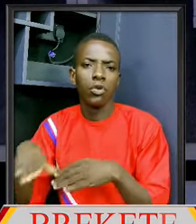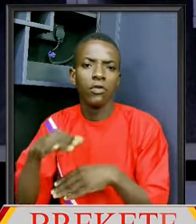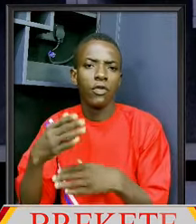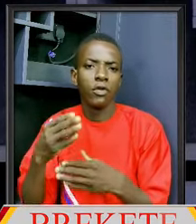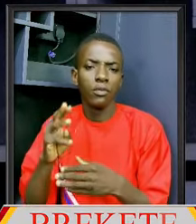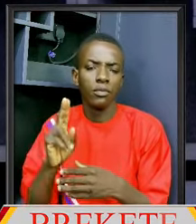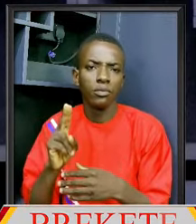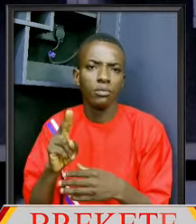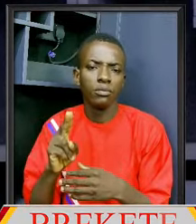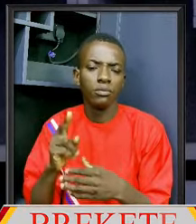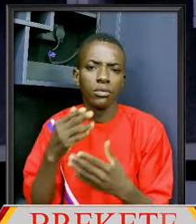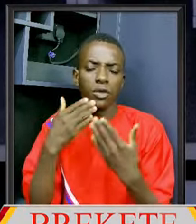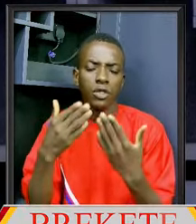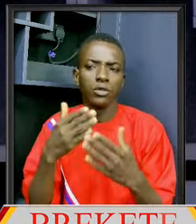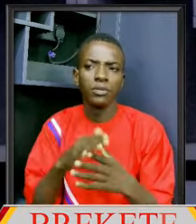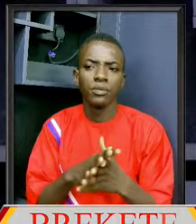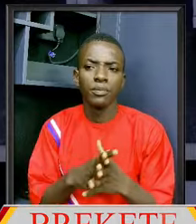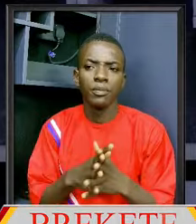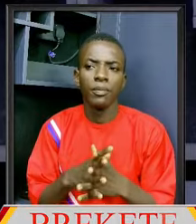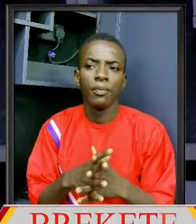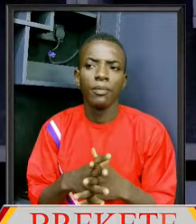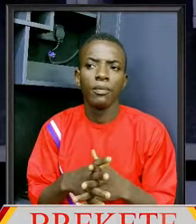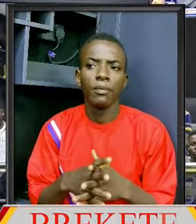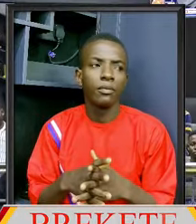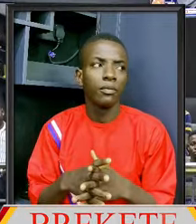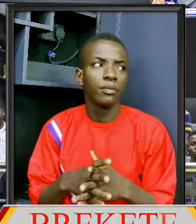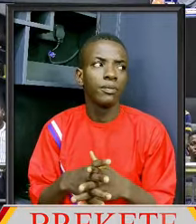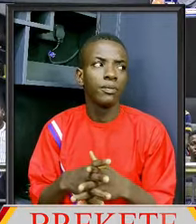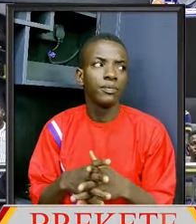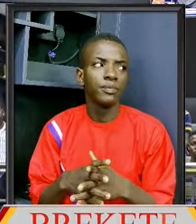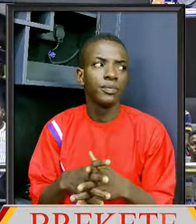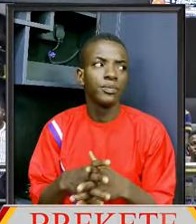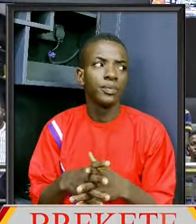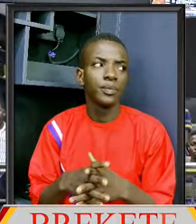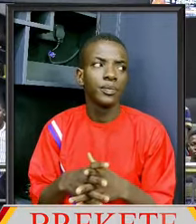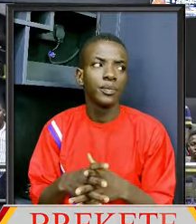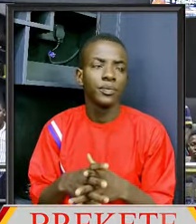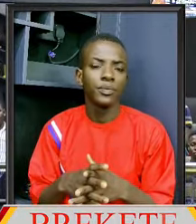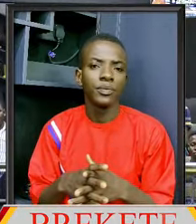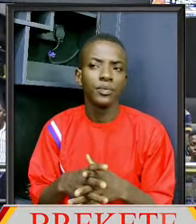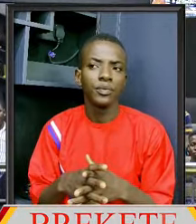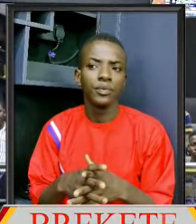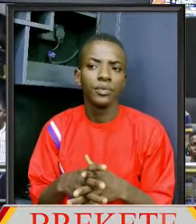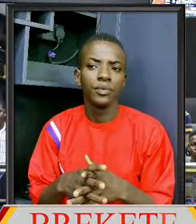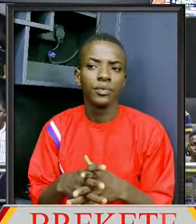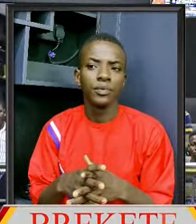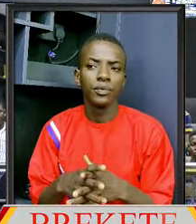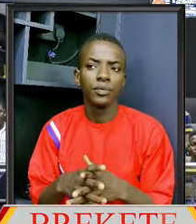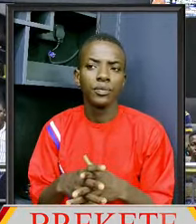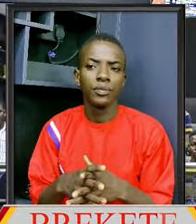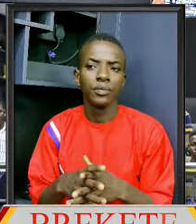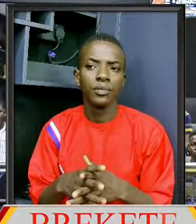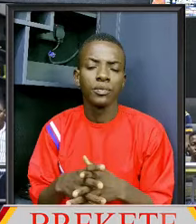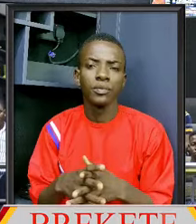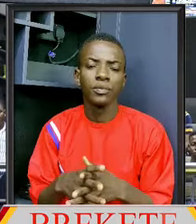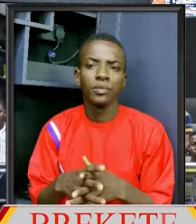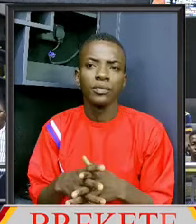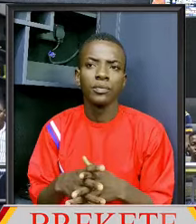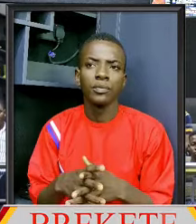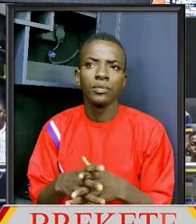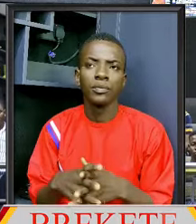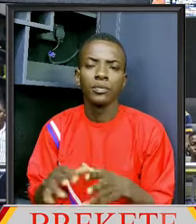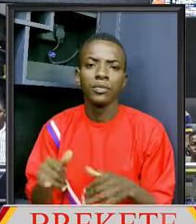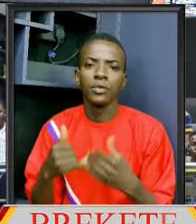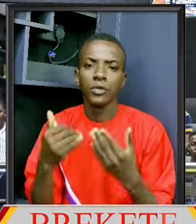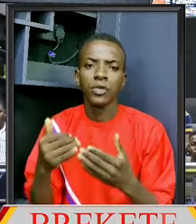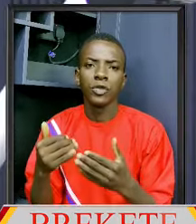up. Thank you. Thank you. We appreciate Consultant Ike. Sir, make you give us your parting shot. You get less than 30 seconds to give us your parting shot. As